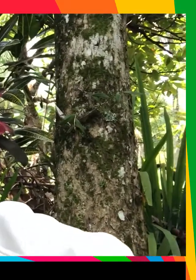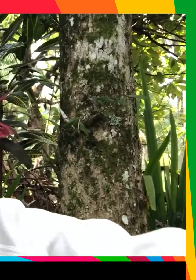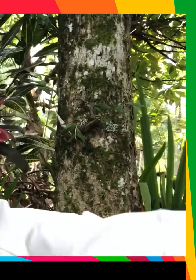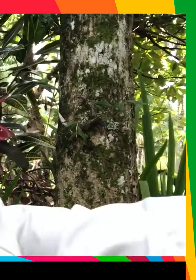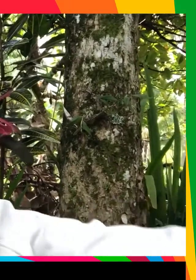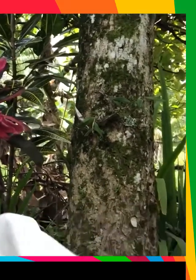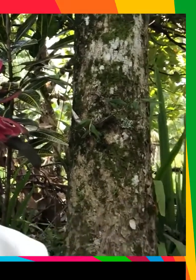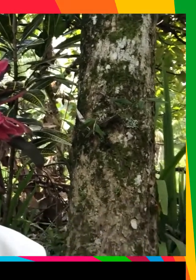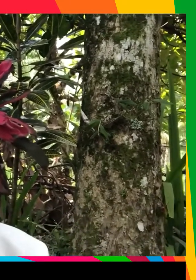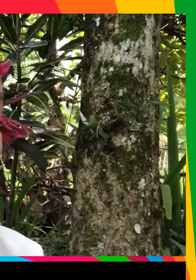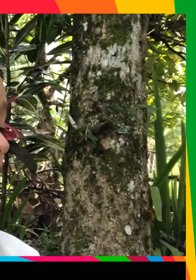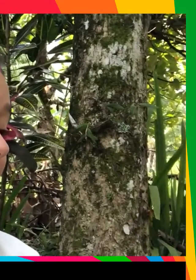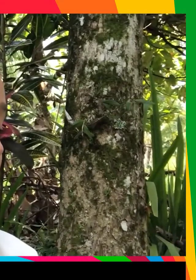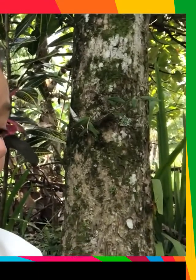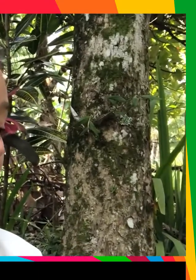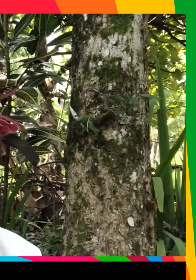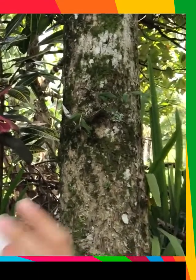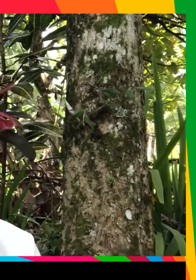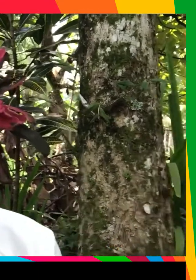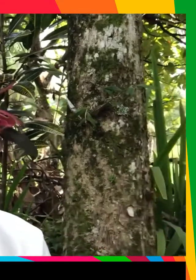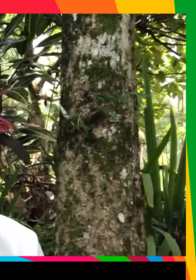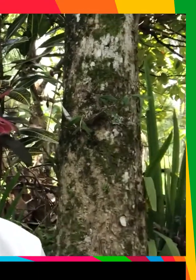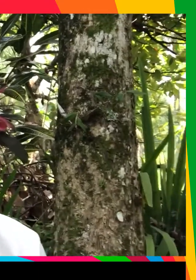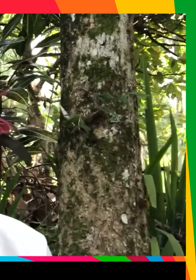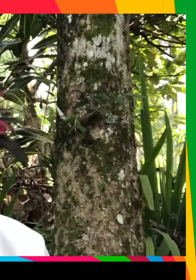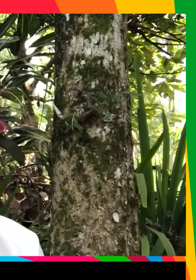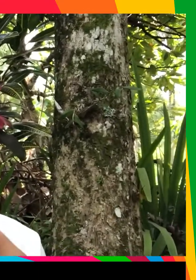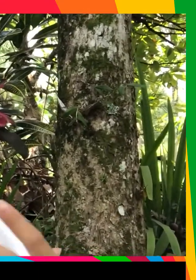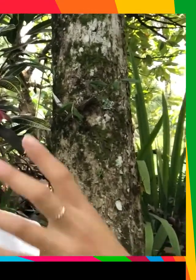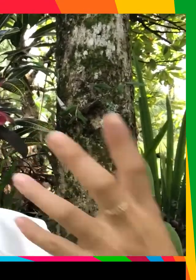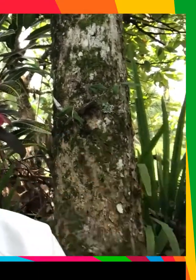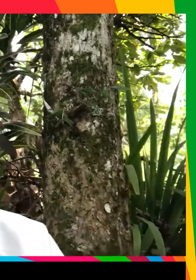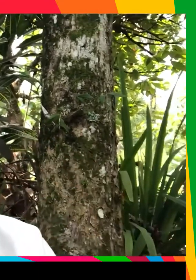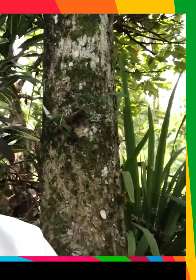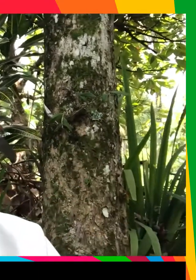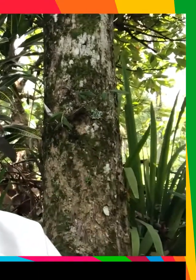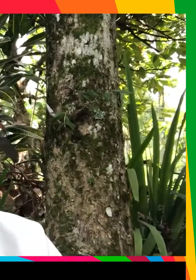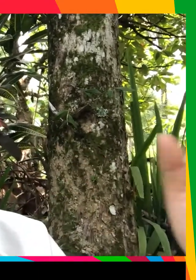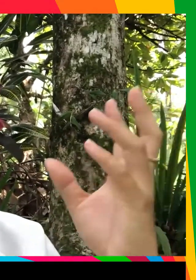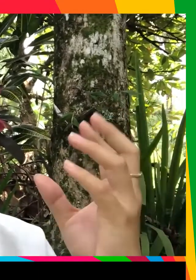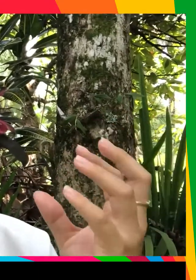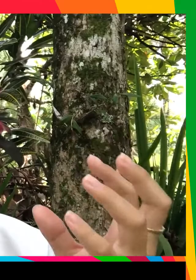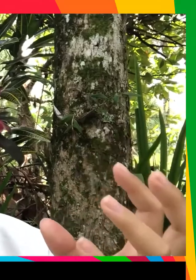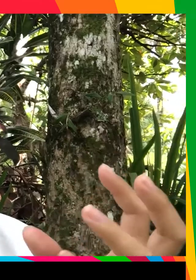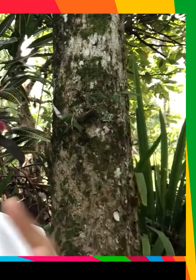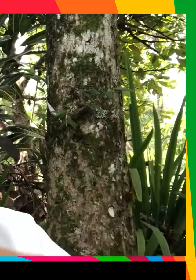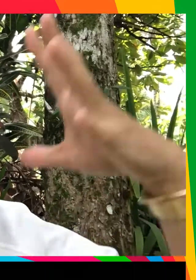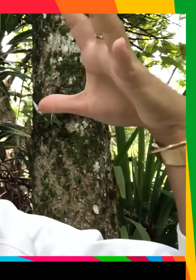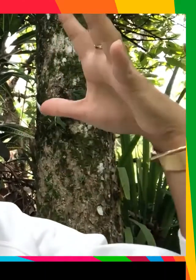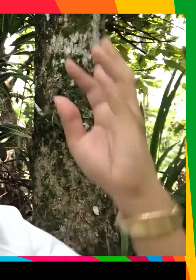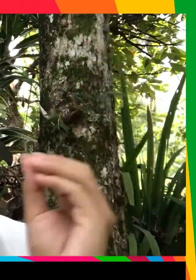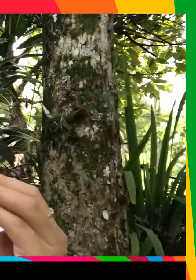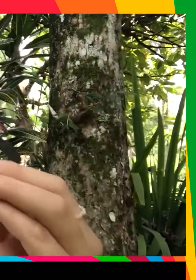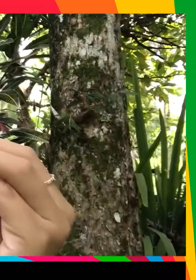a car ride to school without looking out the window, without seeing plastic. We couldn't go for a walk on the beach without seeing plastic.